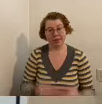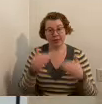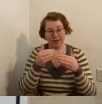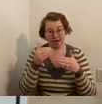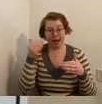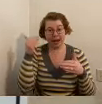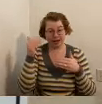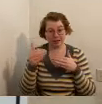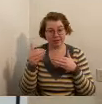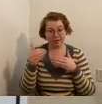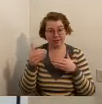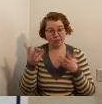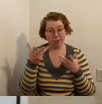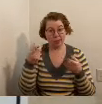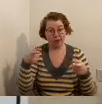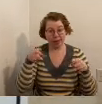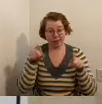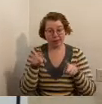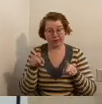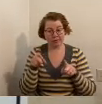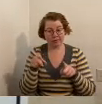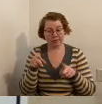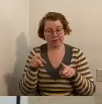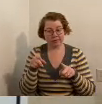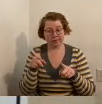Then what happened is